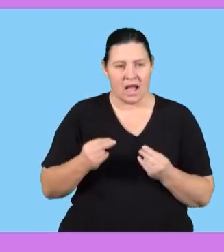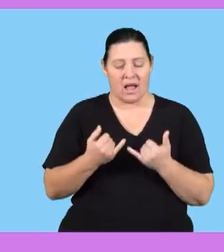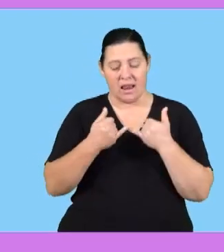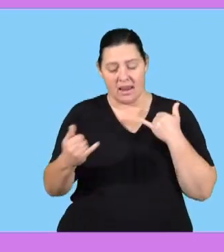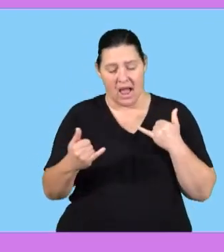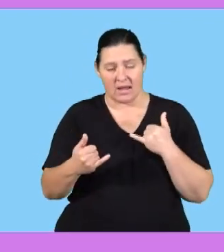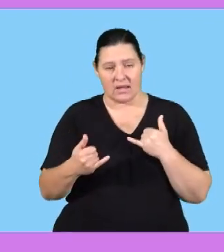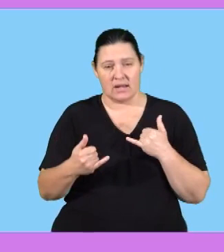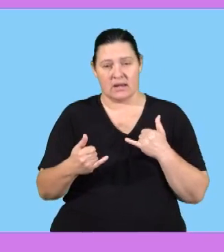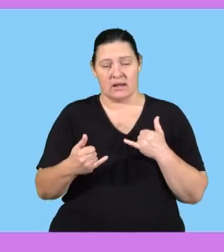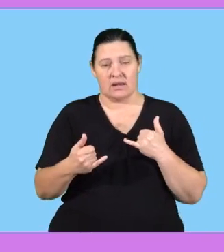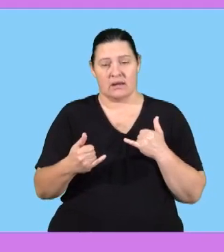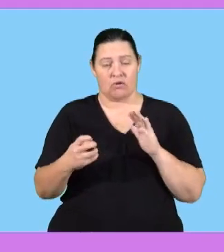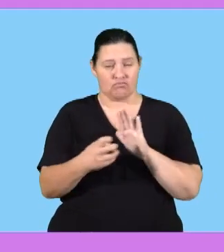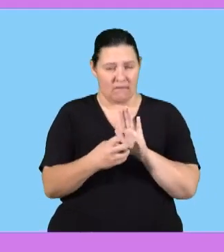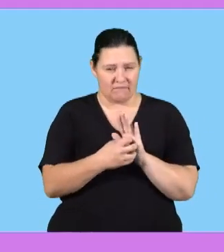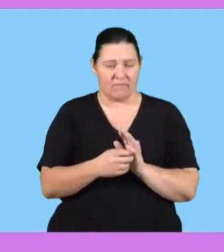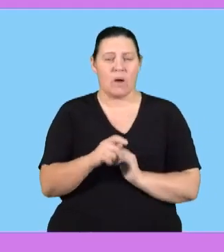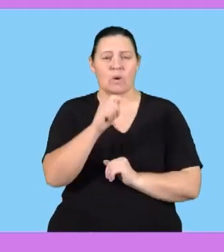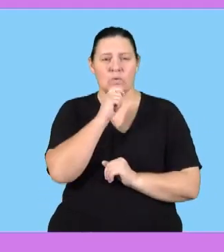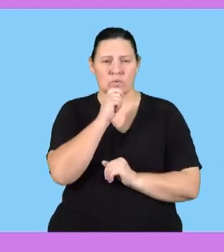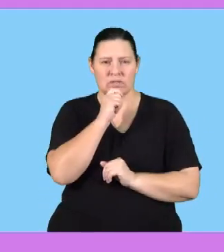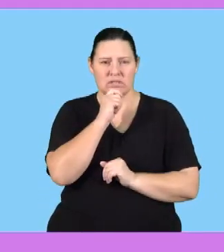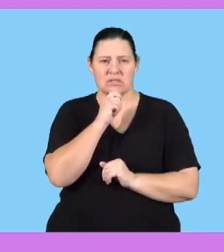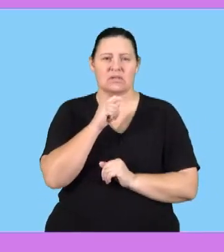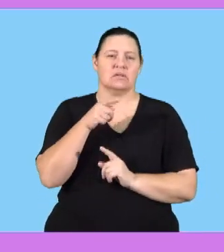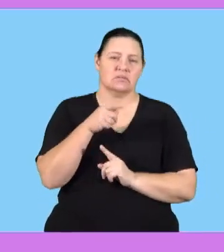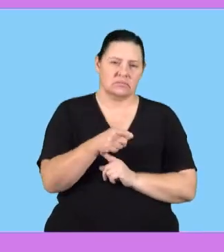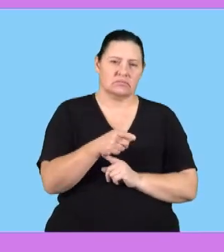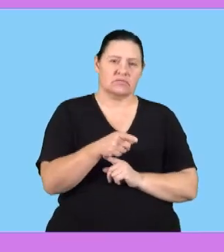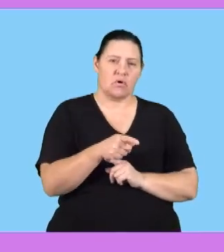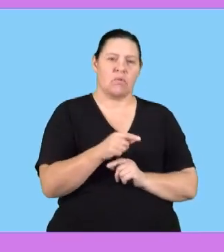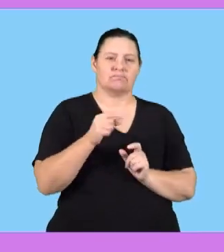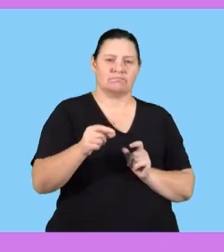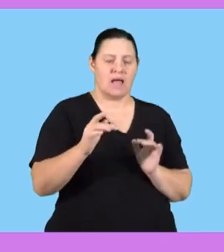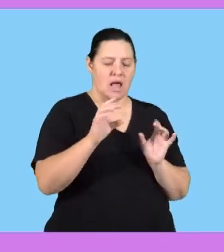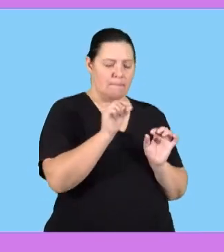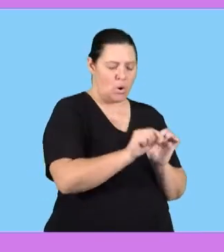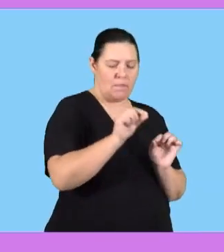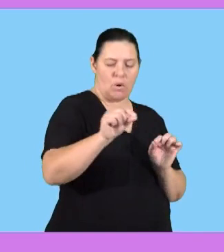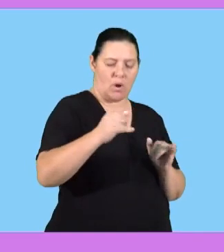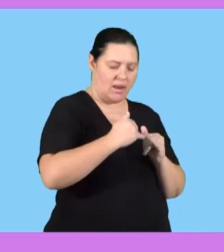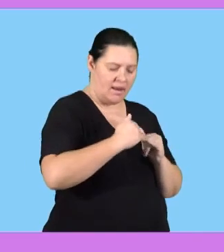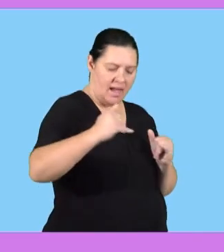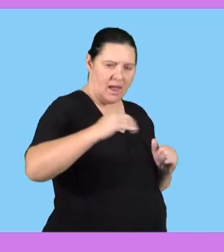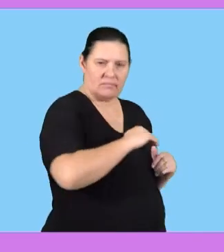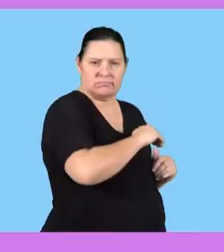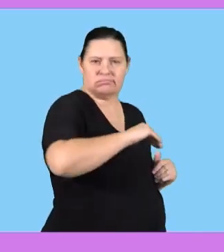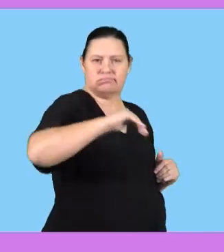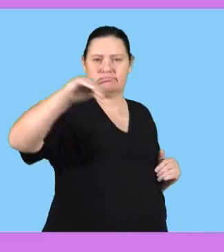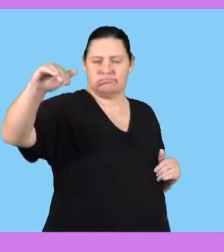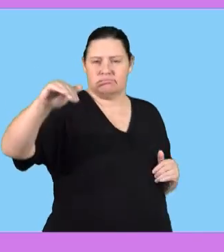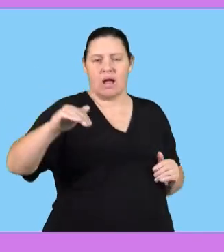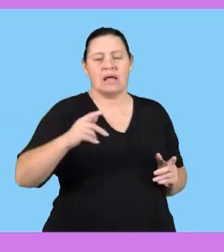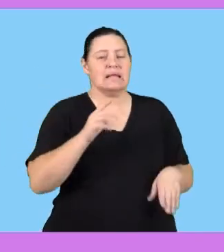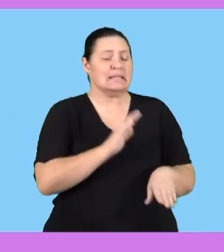line graph, where we say line graph is normally used, right? Or it uses line segments to connect the data points, and it shows